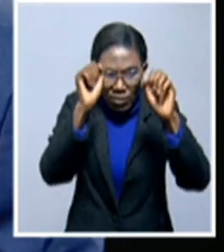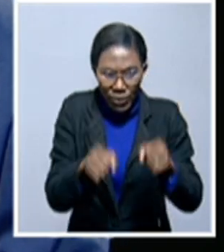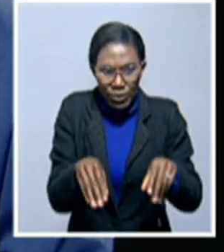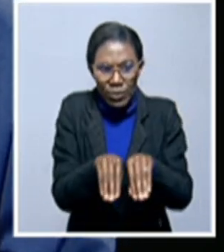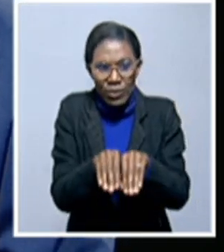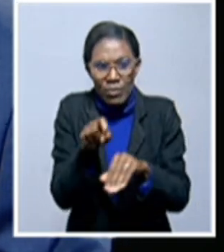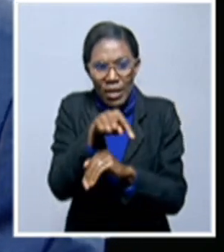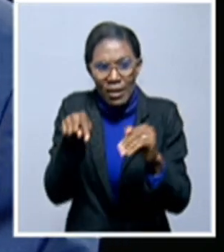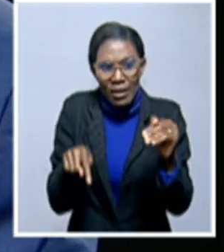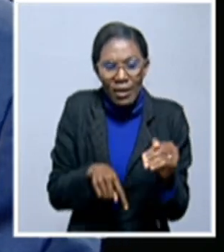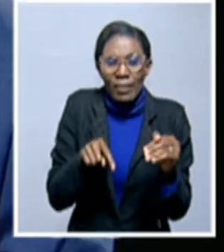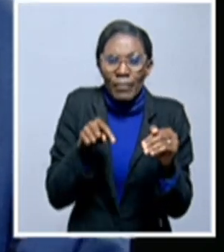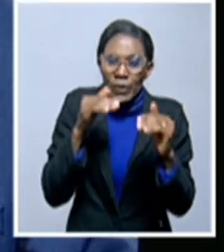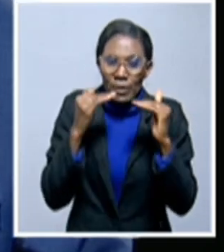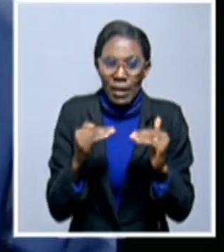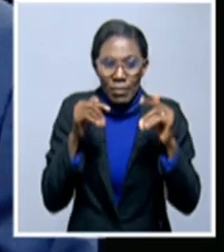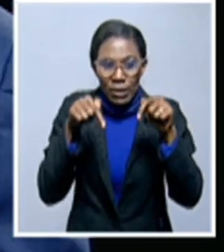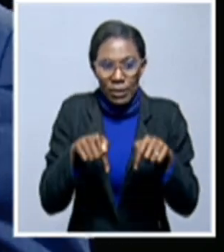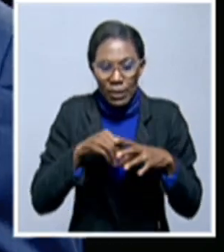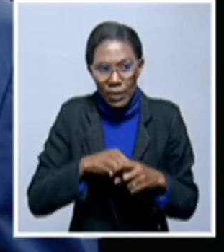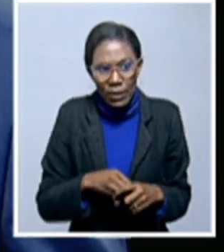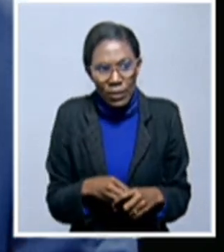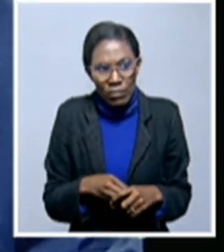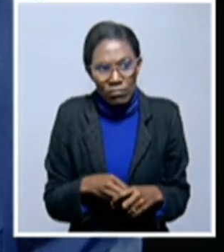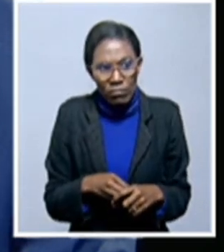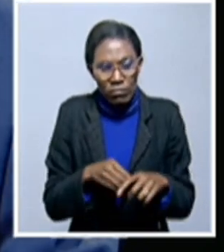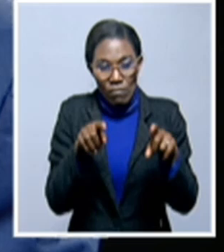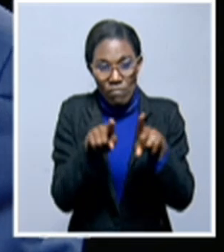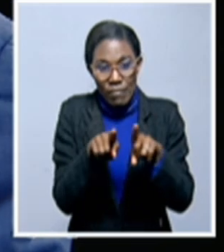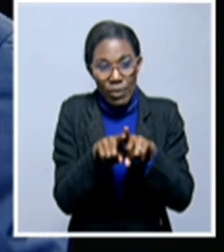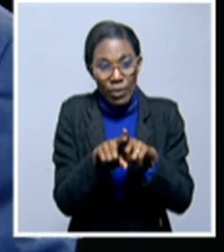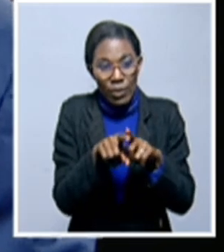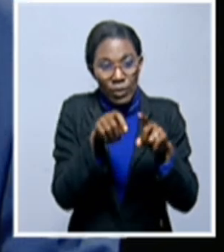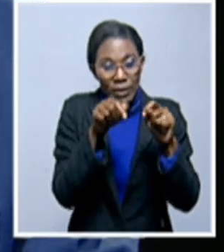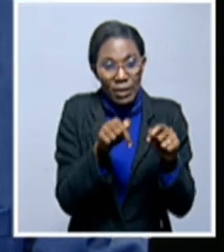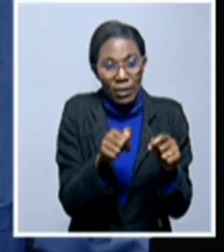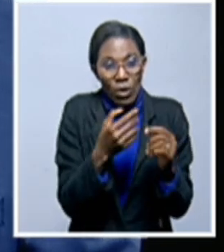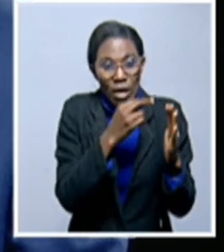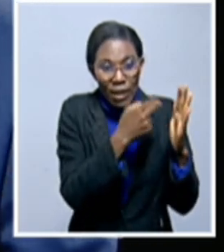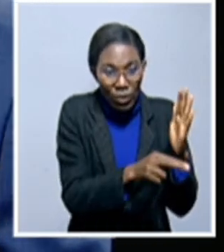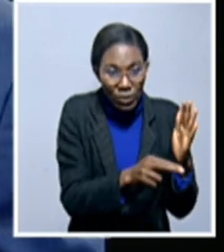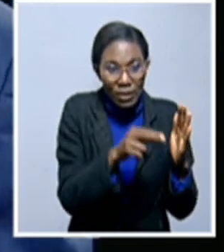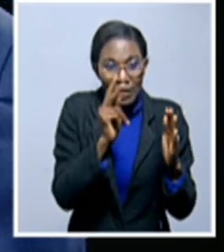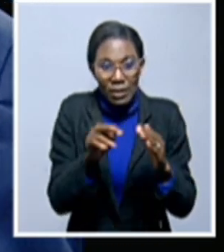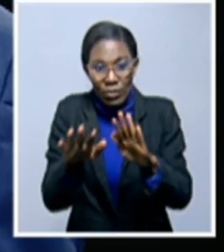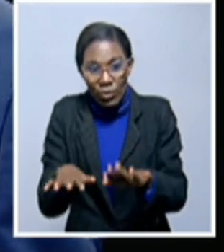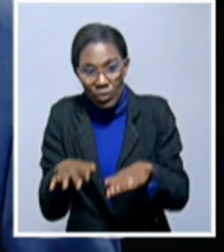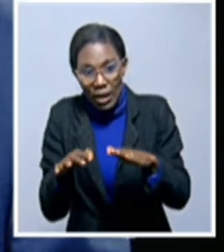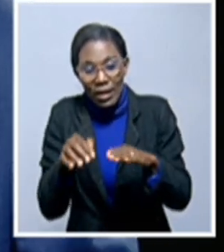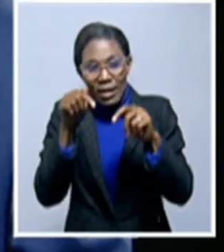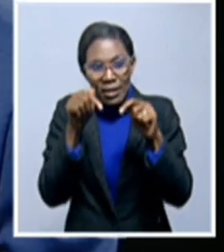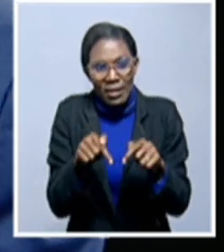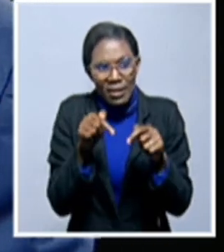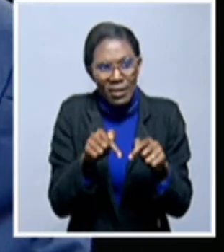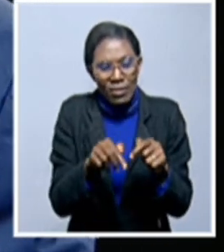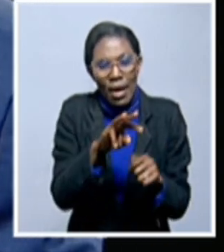of the session. Those are the mechanisms. And as per the Parliamentary Standing Rules and Order, the discretion can also be made by